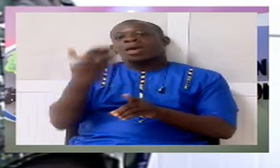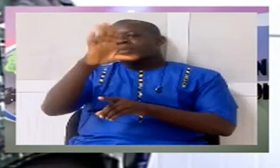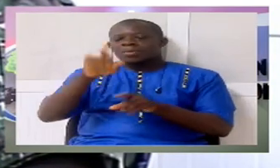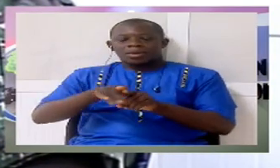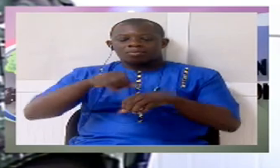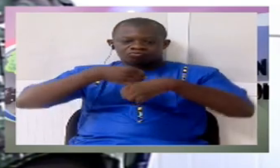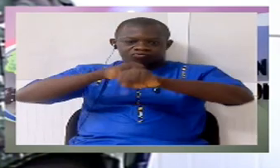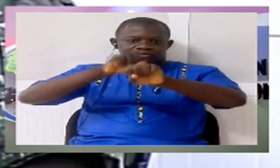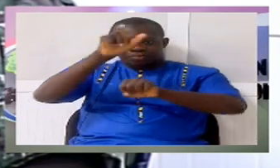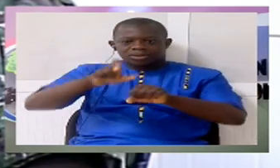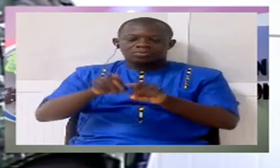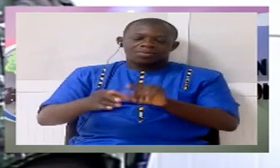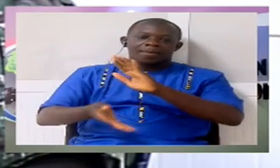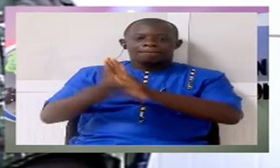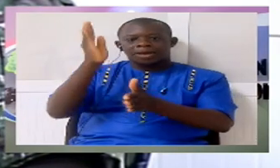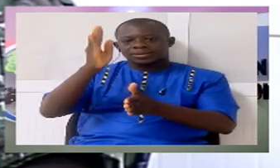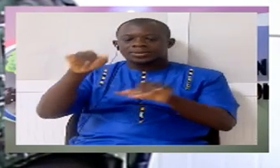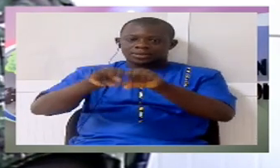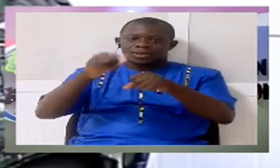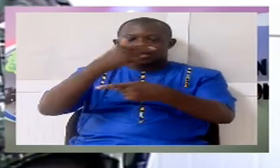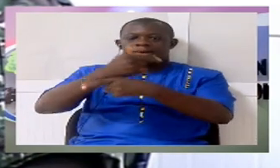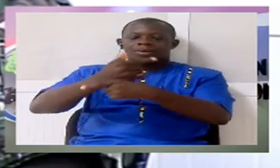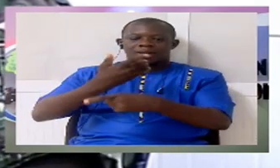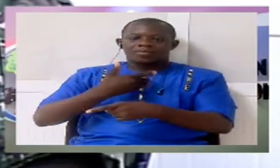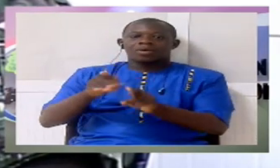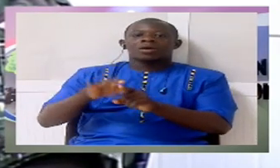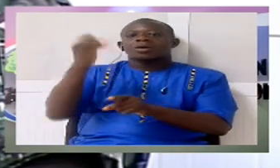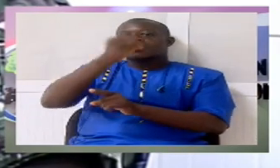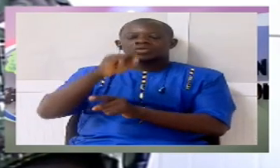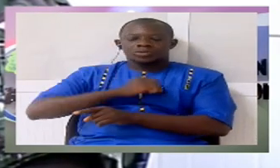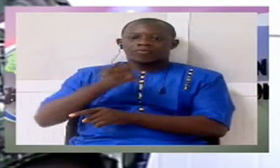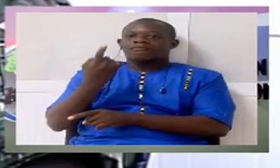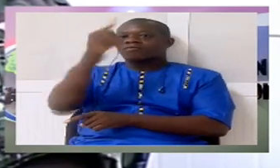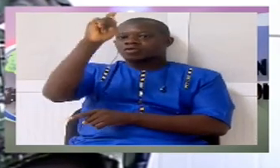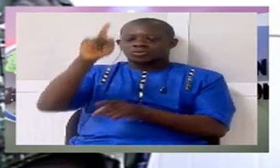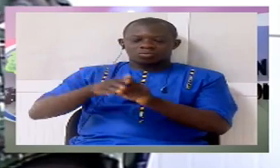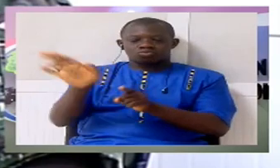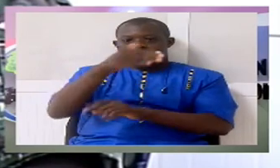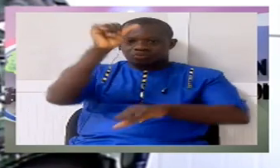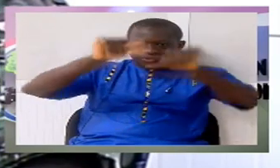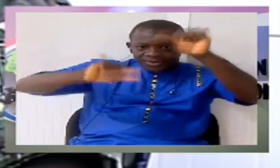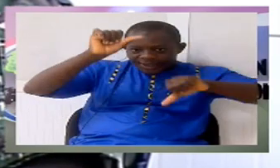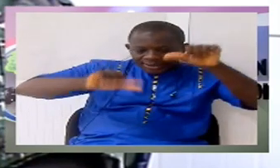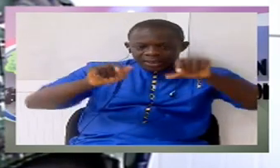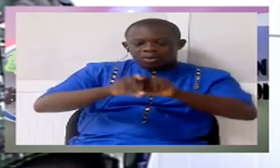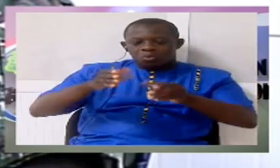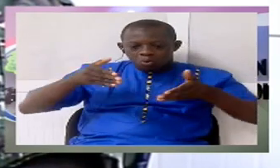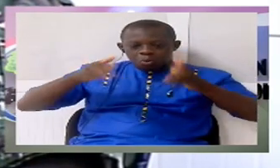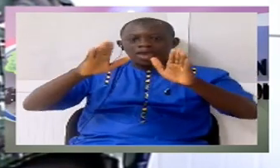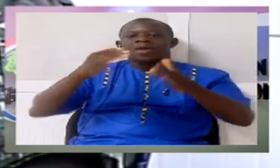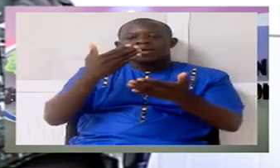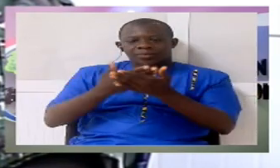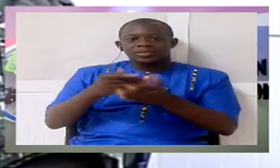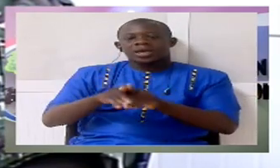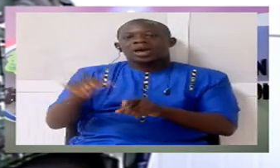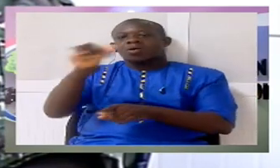the outrider even has already passed Senegambia. Moment you got them muklea yon bi mudera nyu di clear. Because he first clears